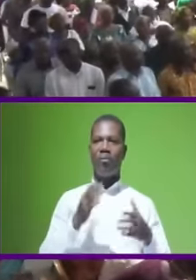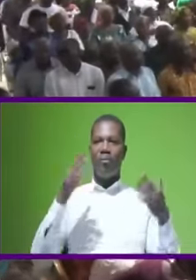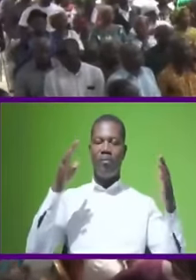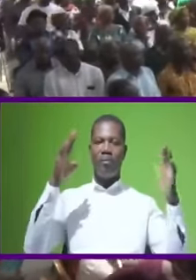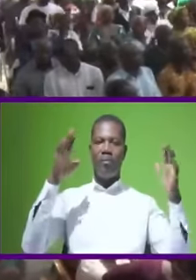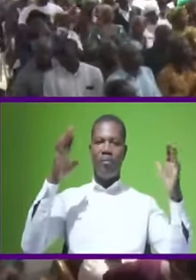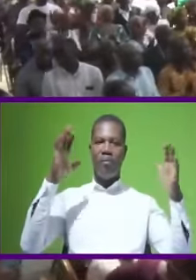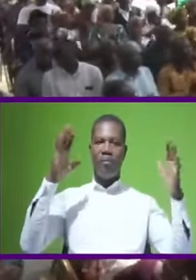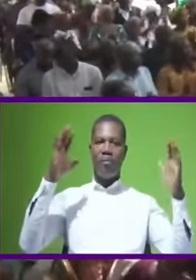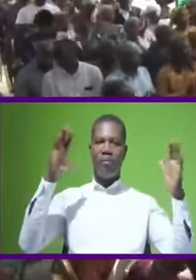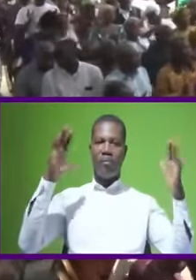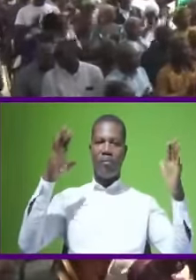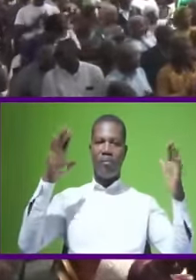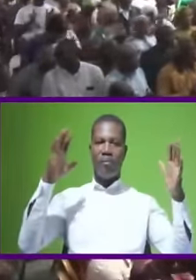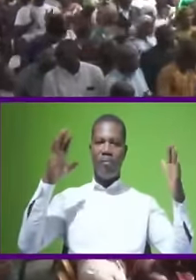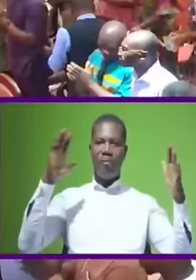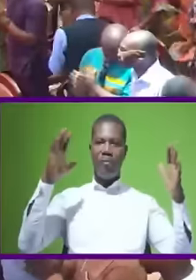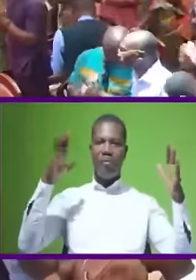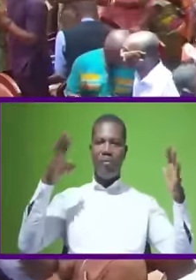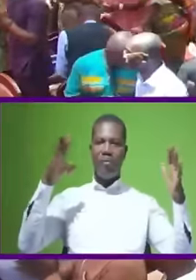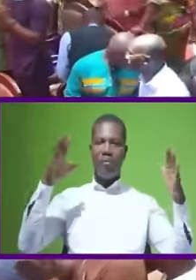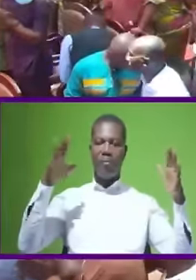Bonsam kasi apa na tenasi.